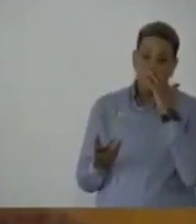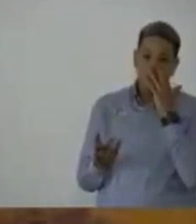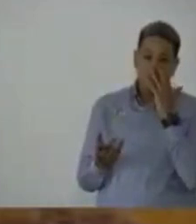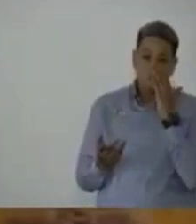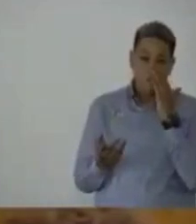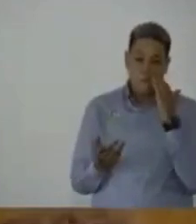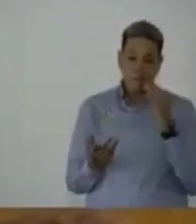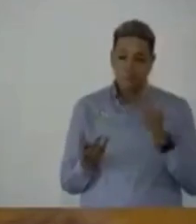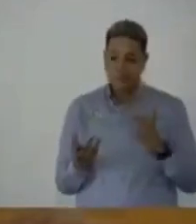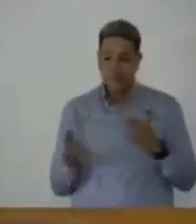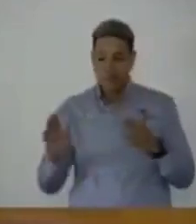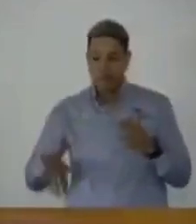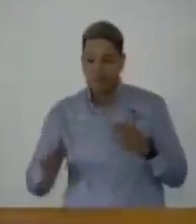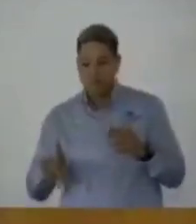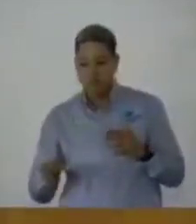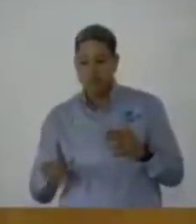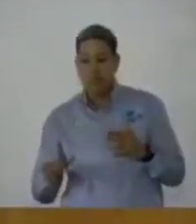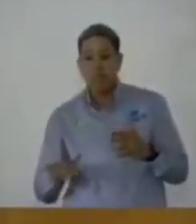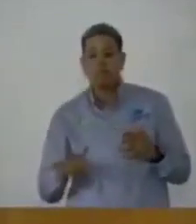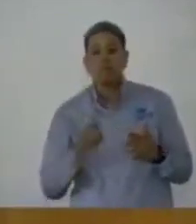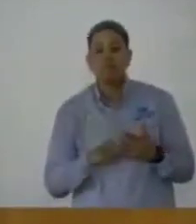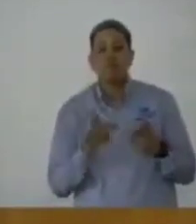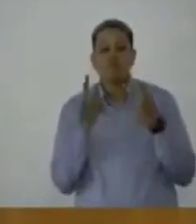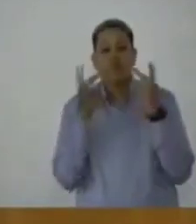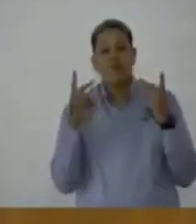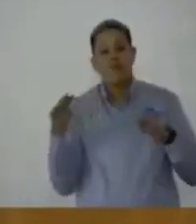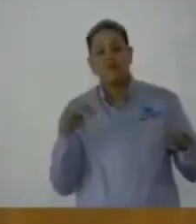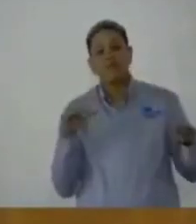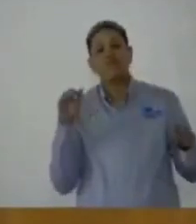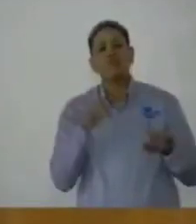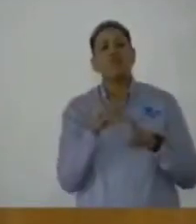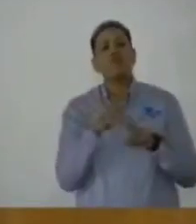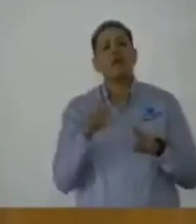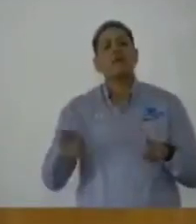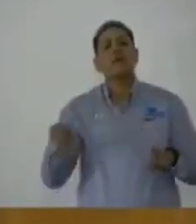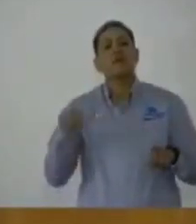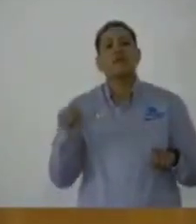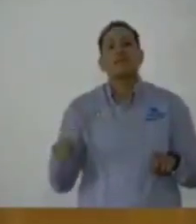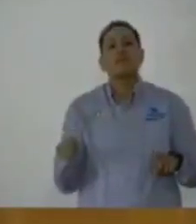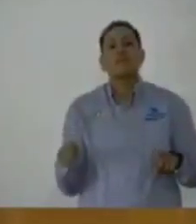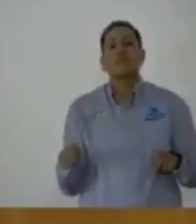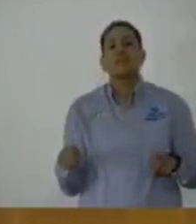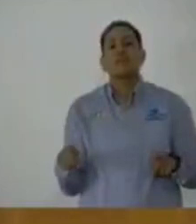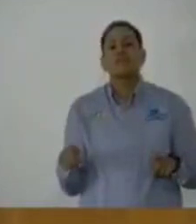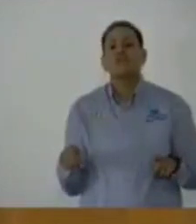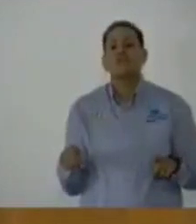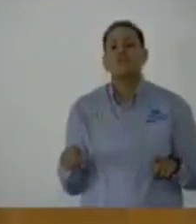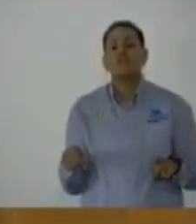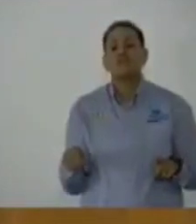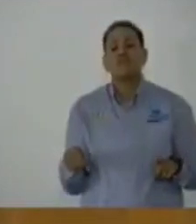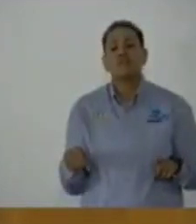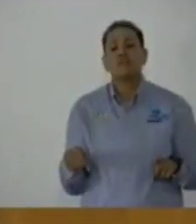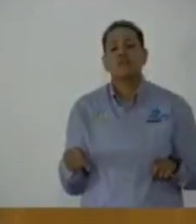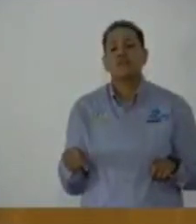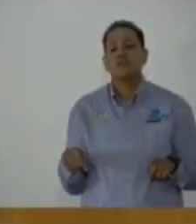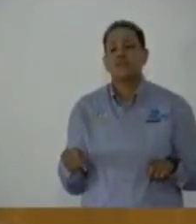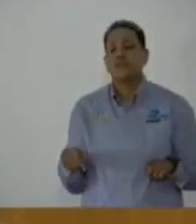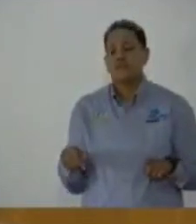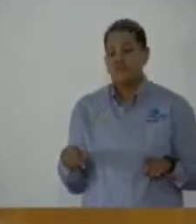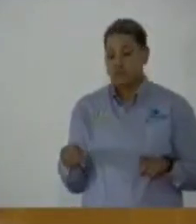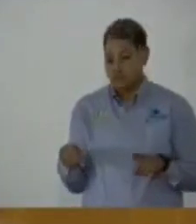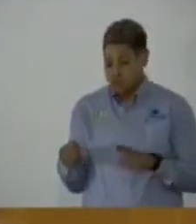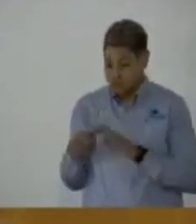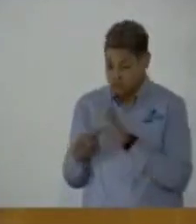the parliament and the public that these ratios were established under the People's National